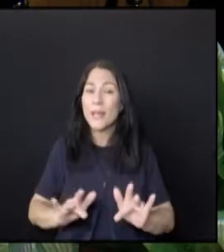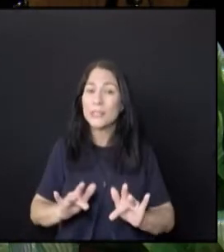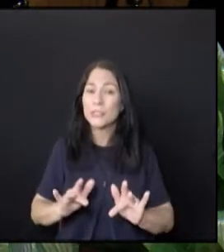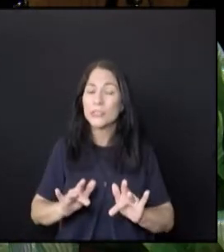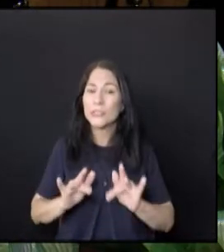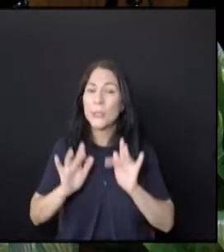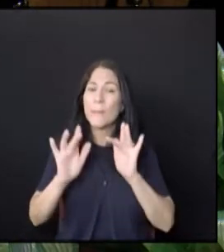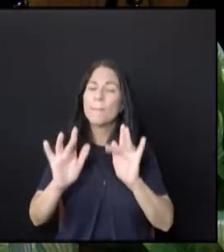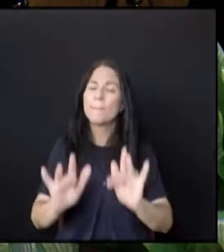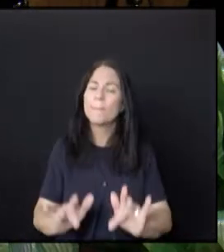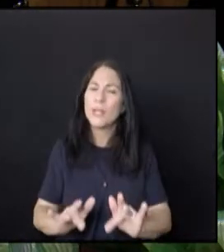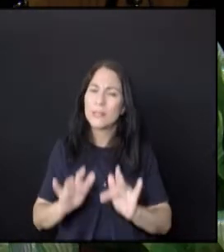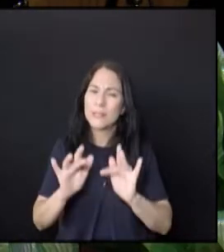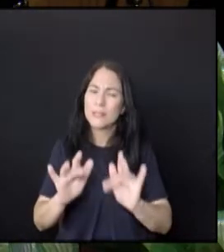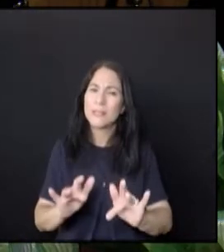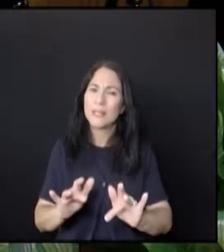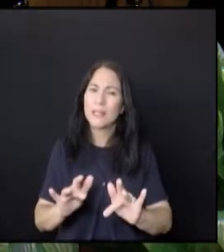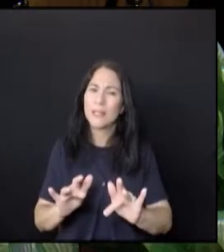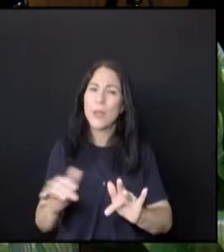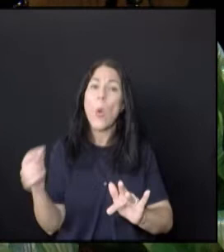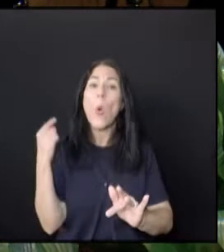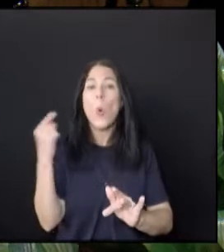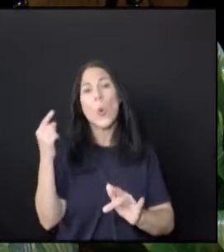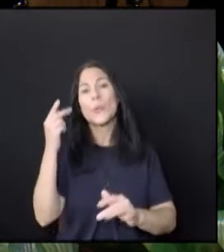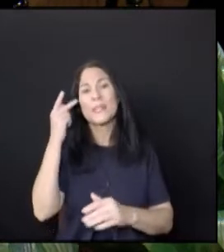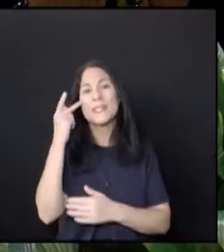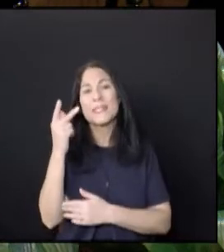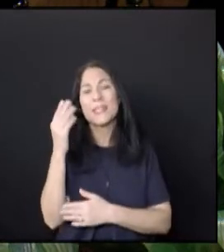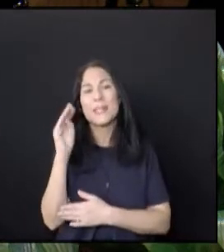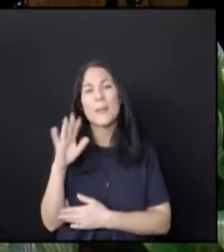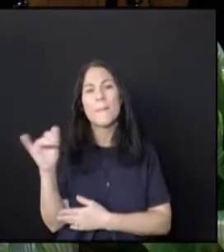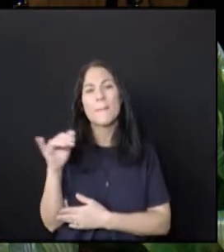mercy, which can only be seen by